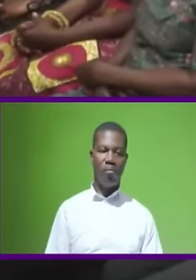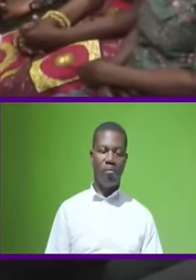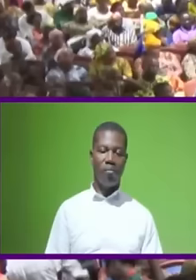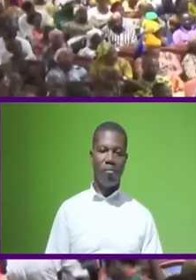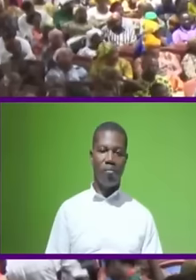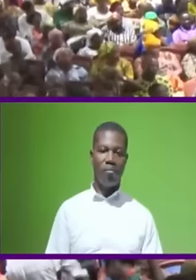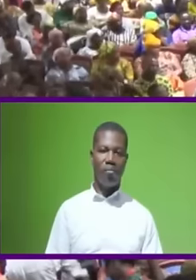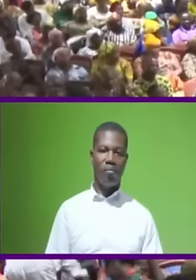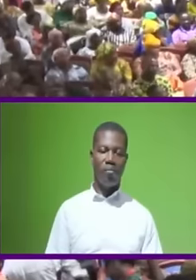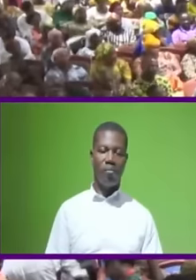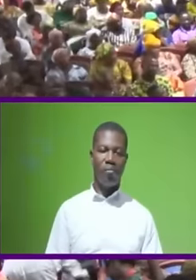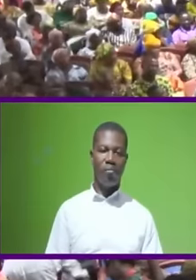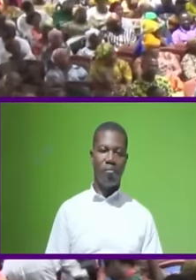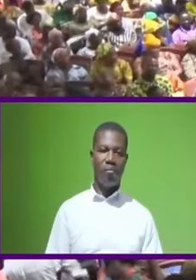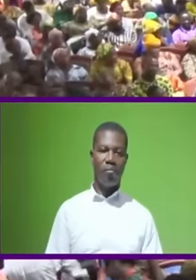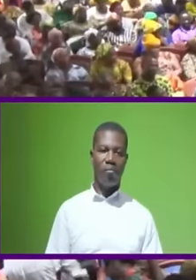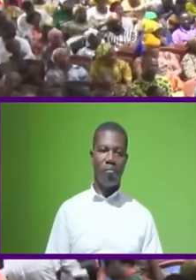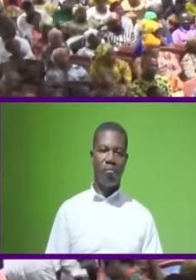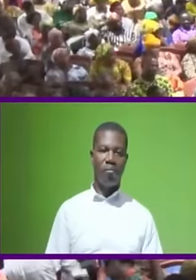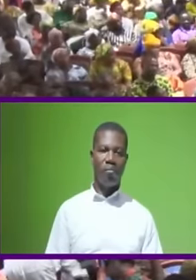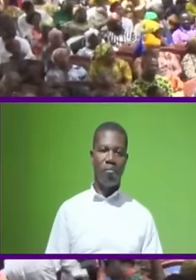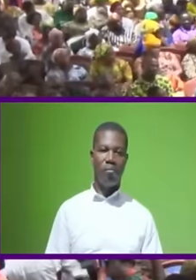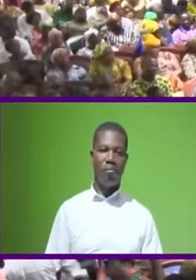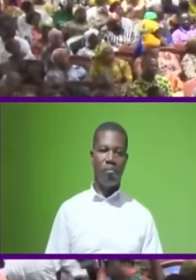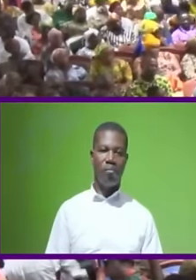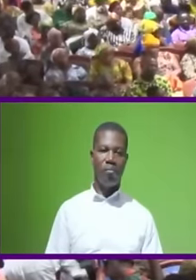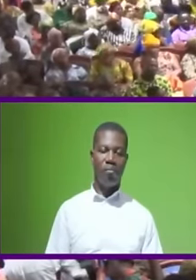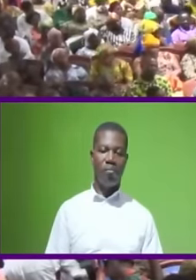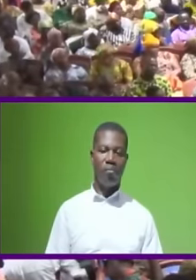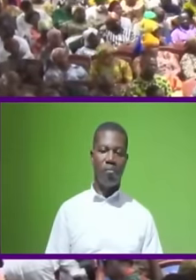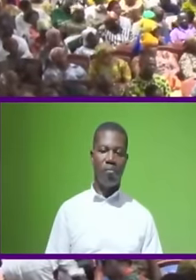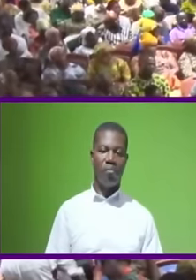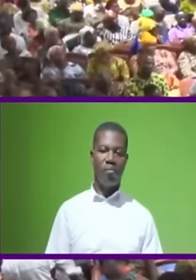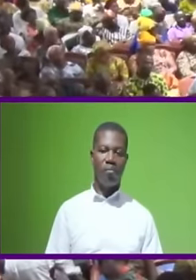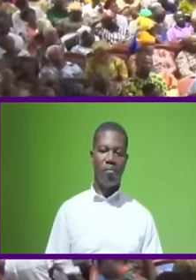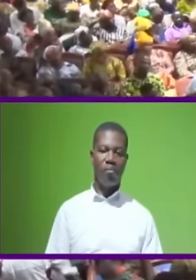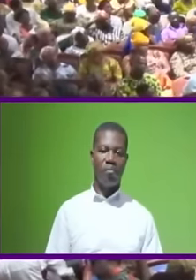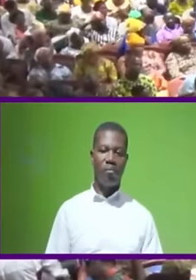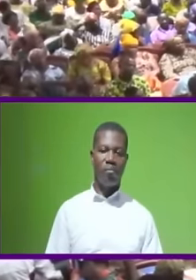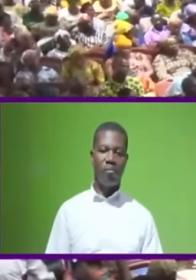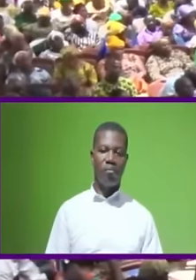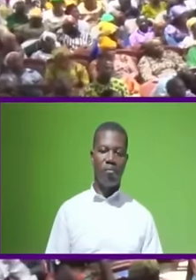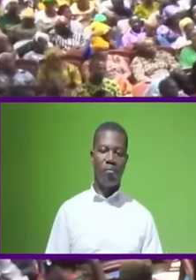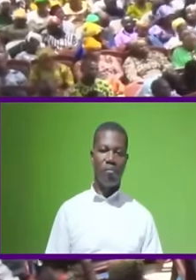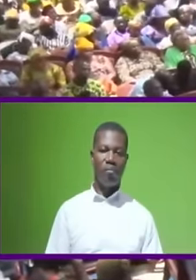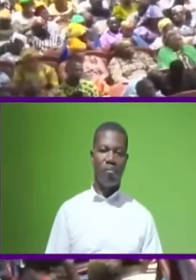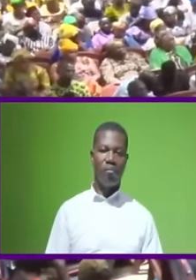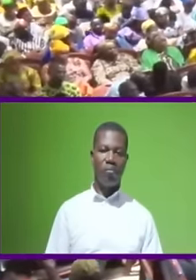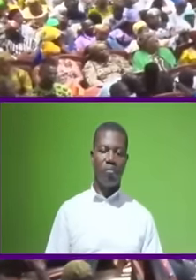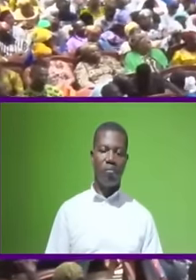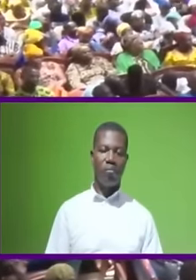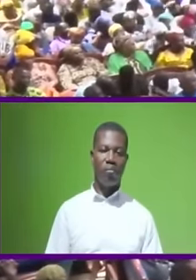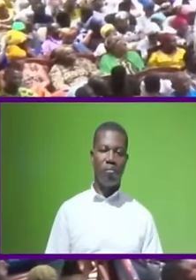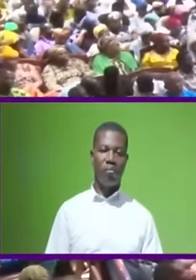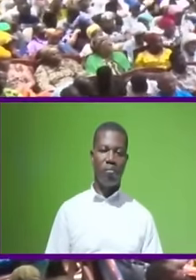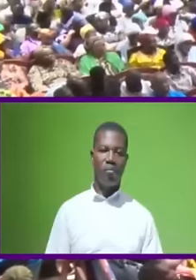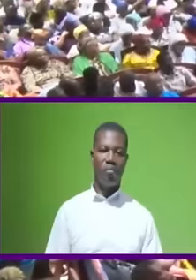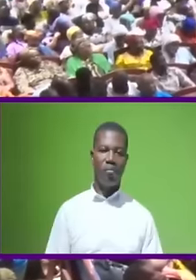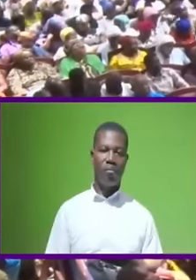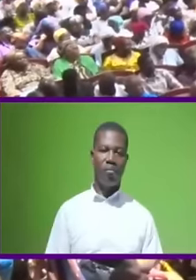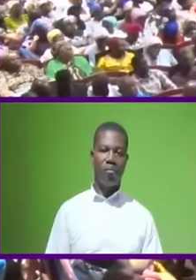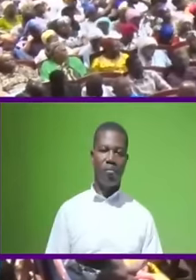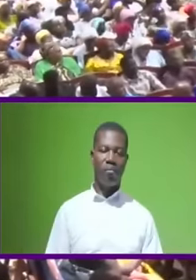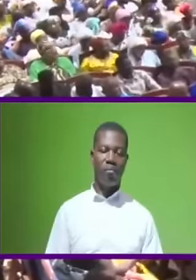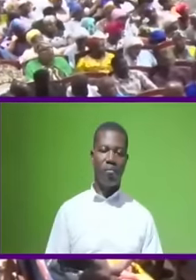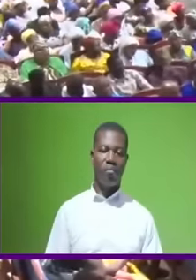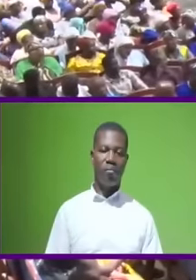it, other than having a large farm which I do not have the capacity to care for it, and because of that it will become a breeding ground